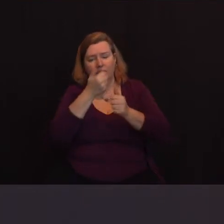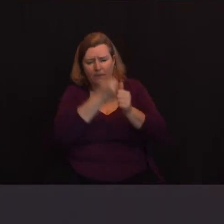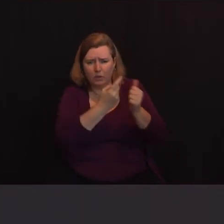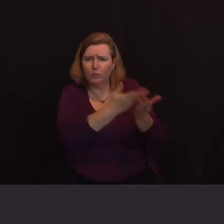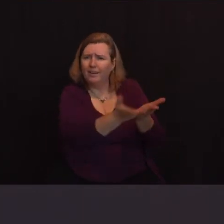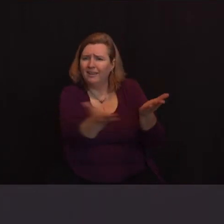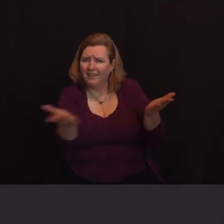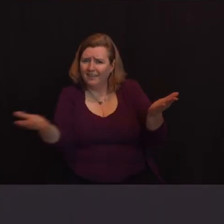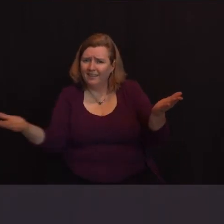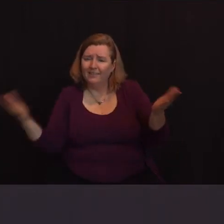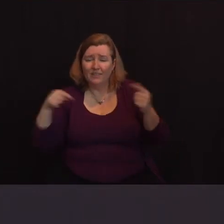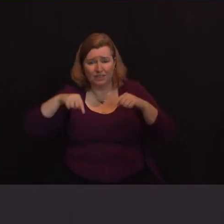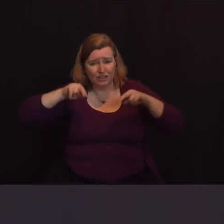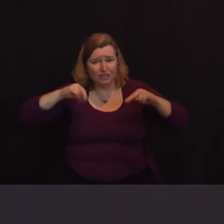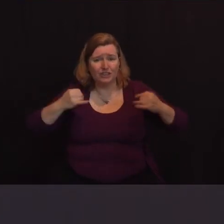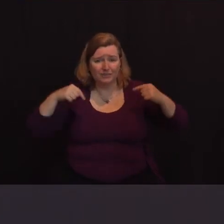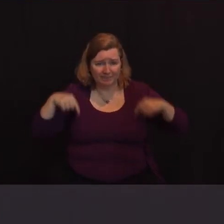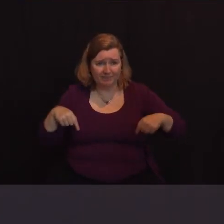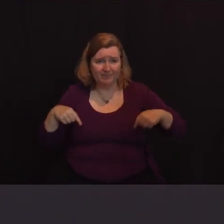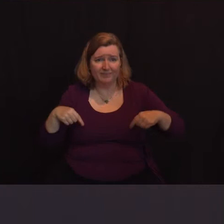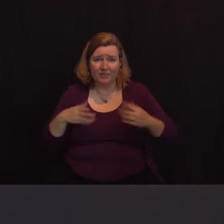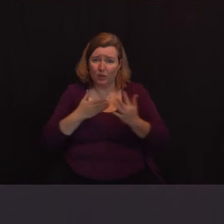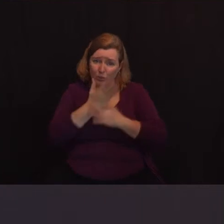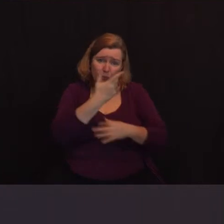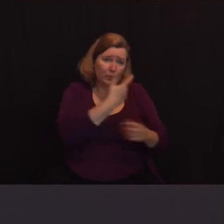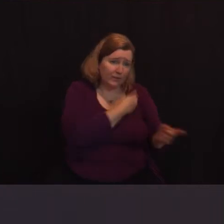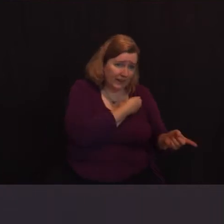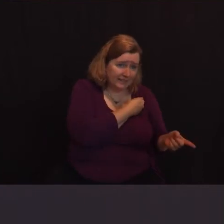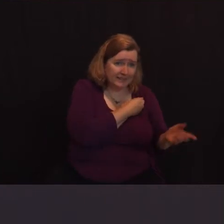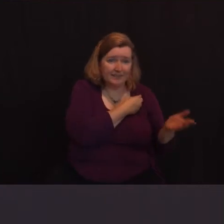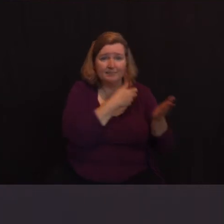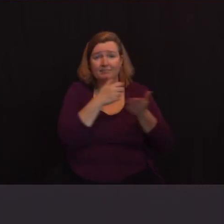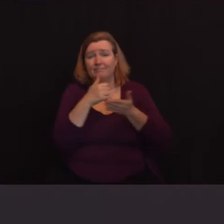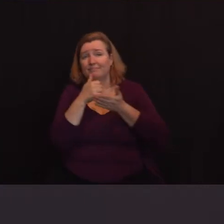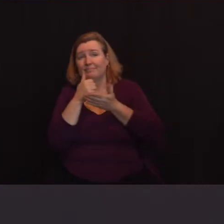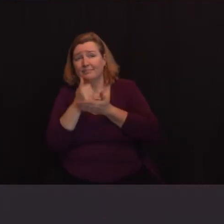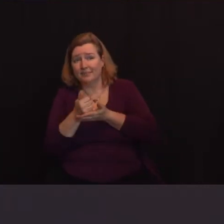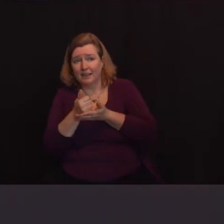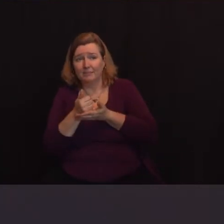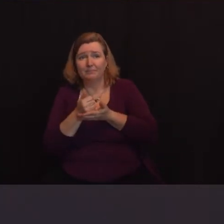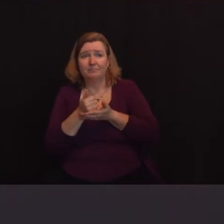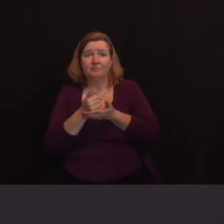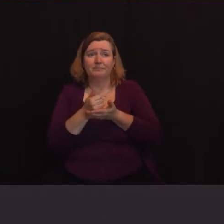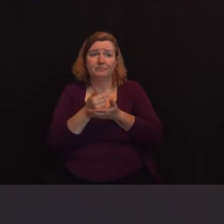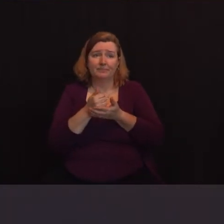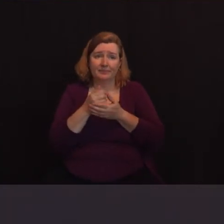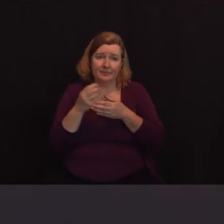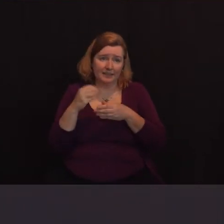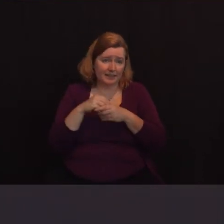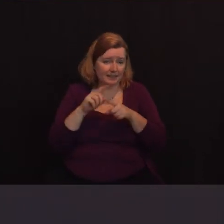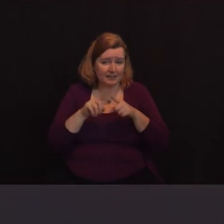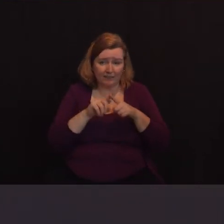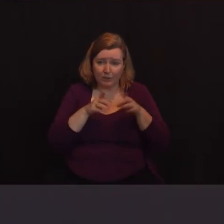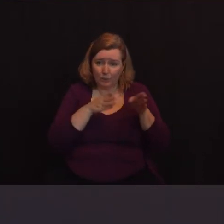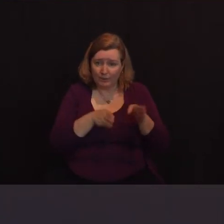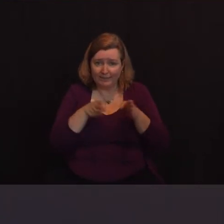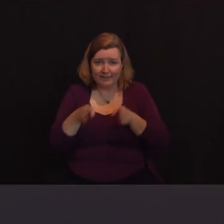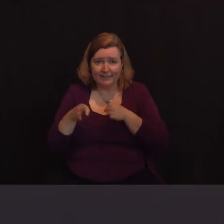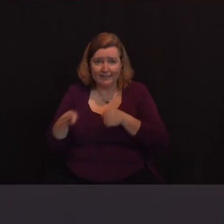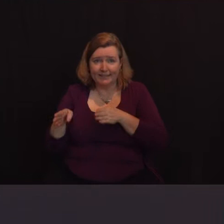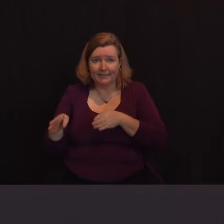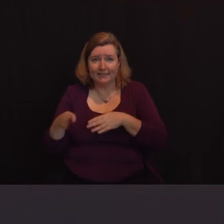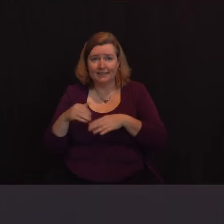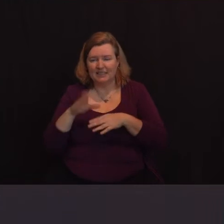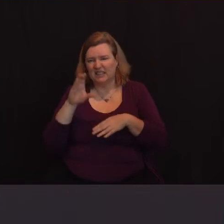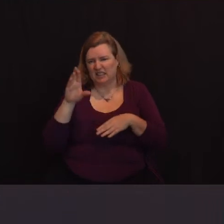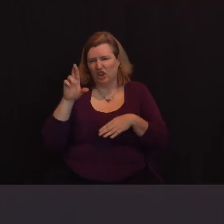way, whether it's vaccinations, whether it's help in some form or fashion, which this program does, and we'll continue